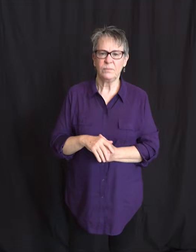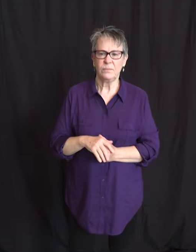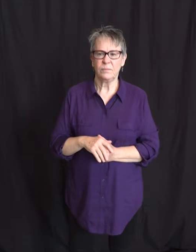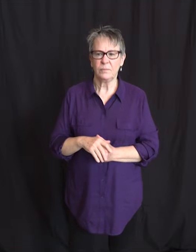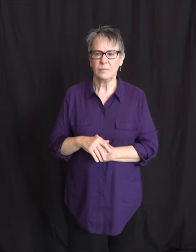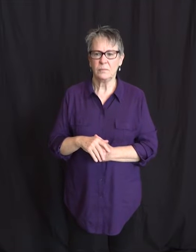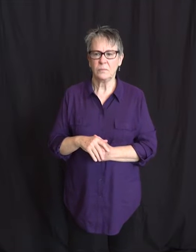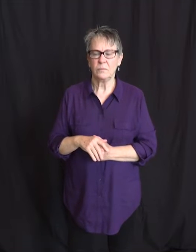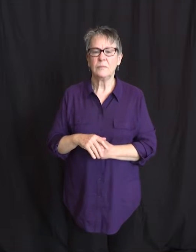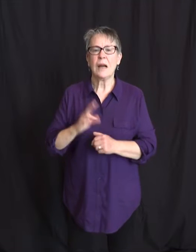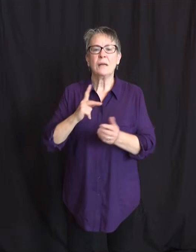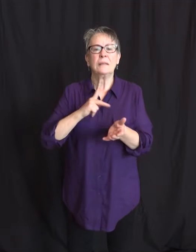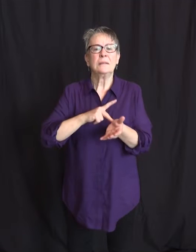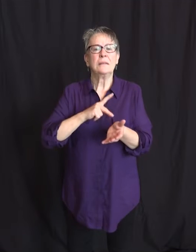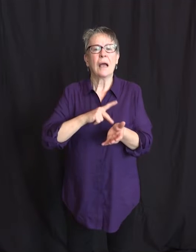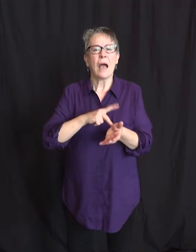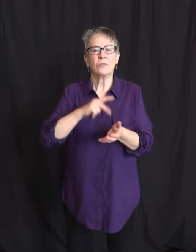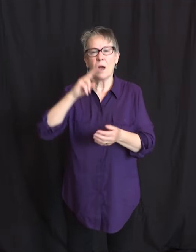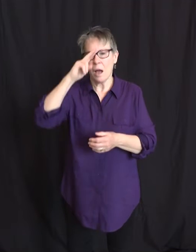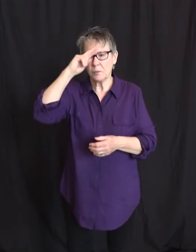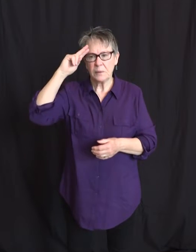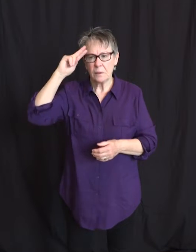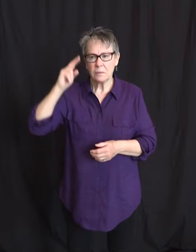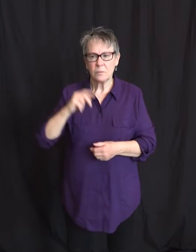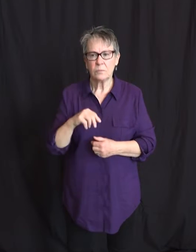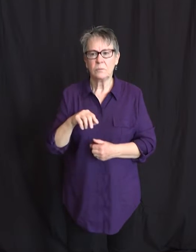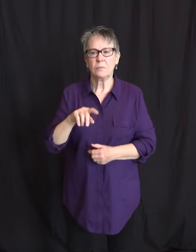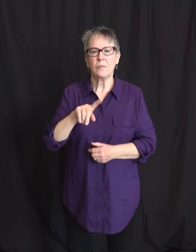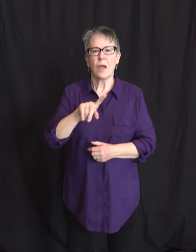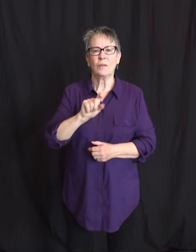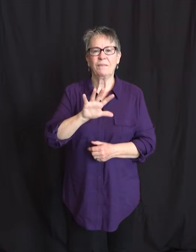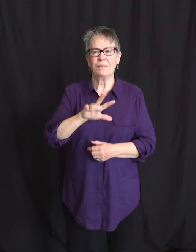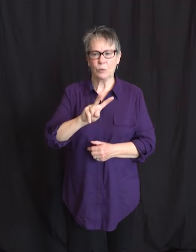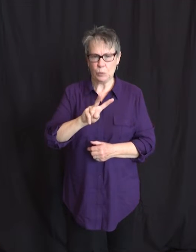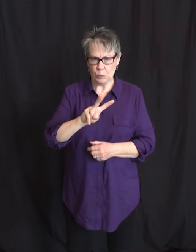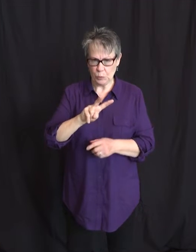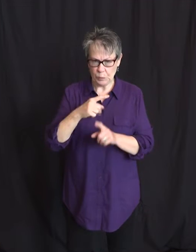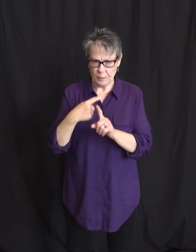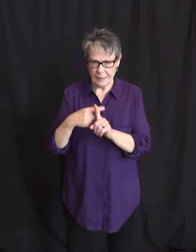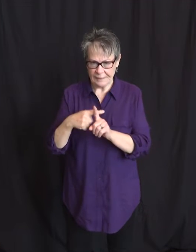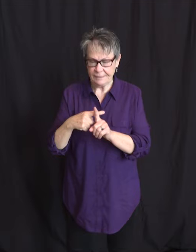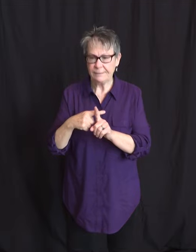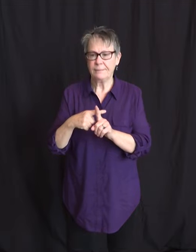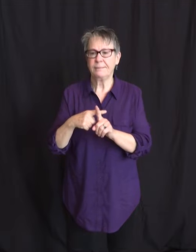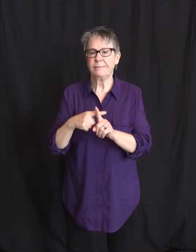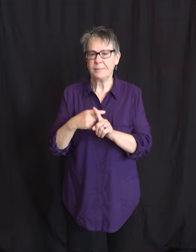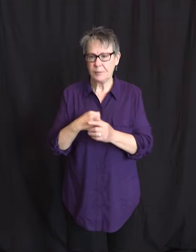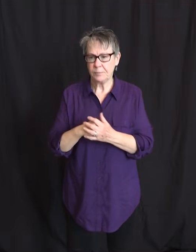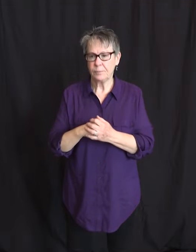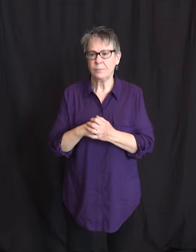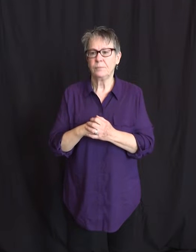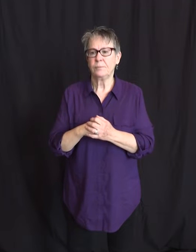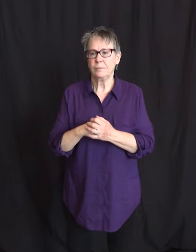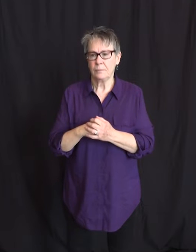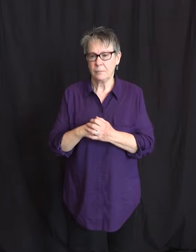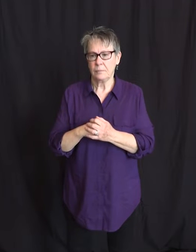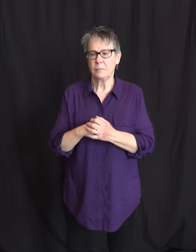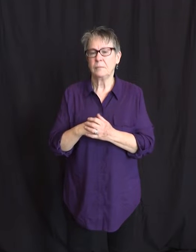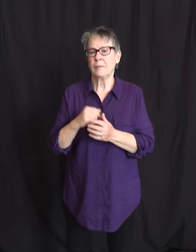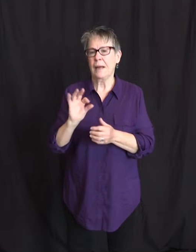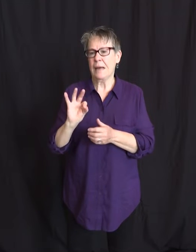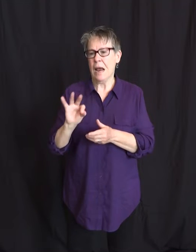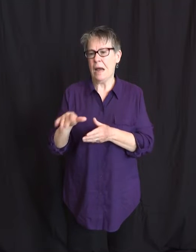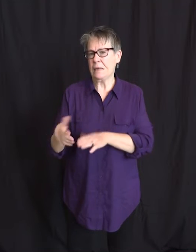are reporting 152 patients have tested positive, and they have reported 9 deaths, and that has